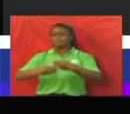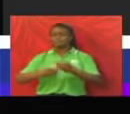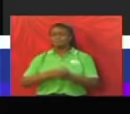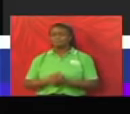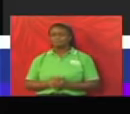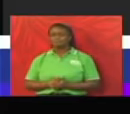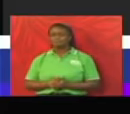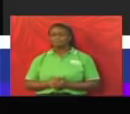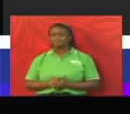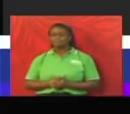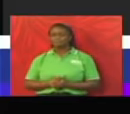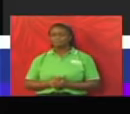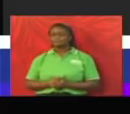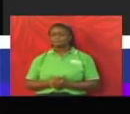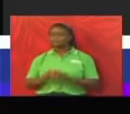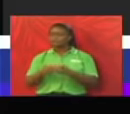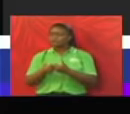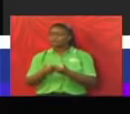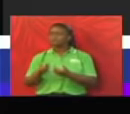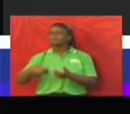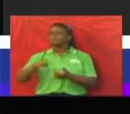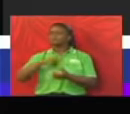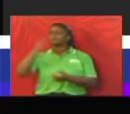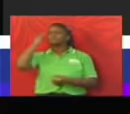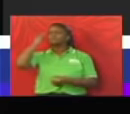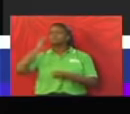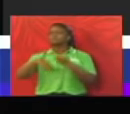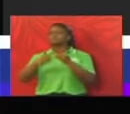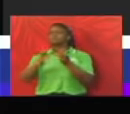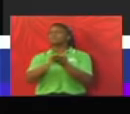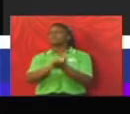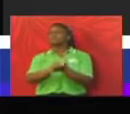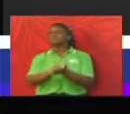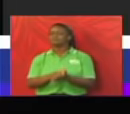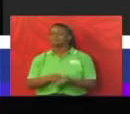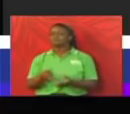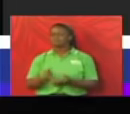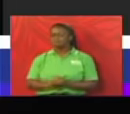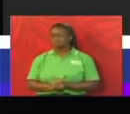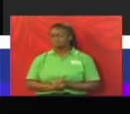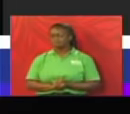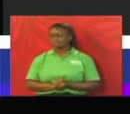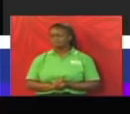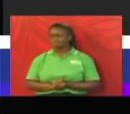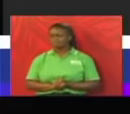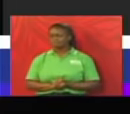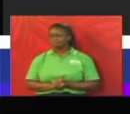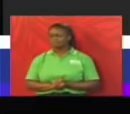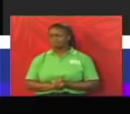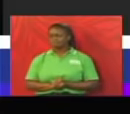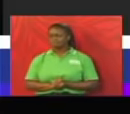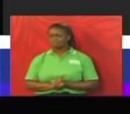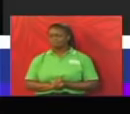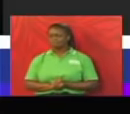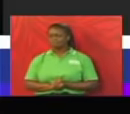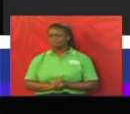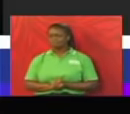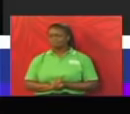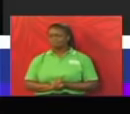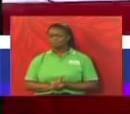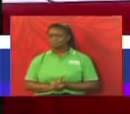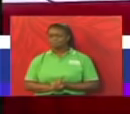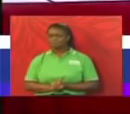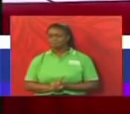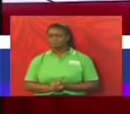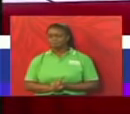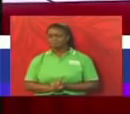position? Where do we stand in this country regarding the use of COVID-19 blockers, given where we are at with our vaccination strategy?